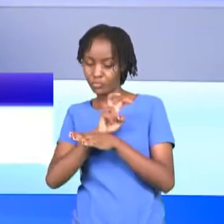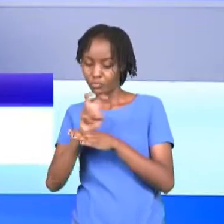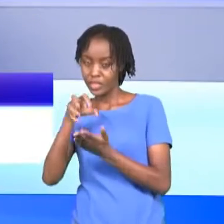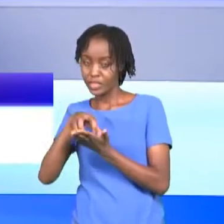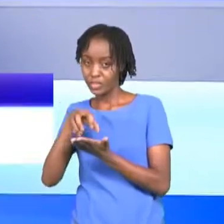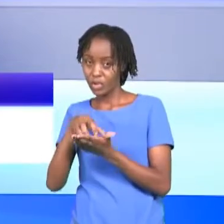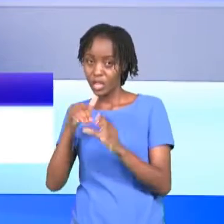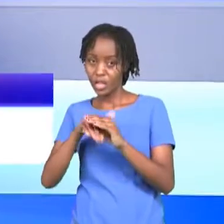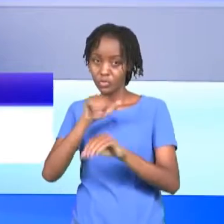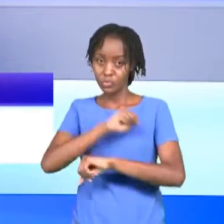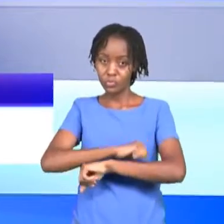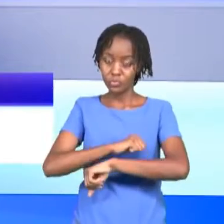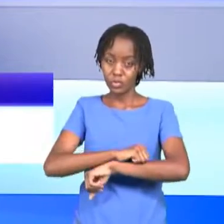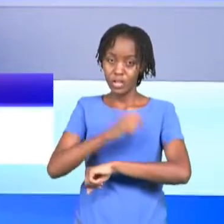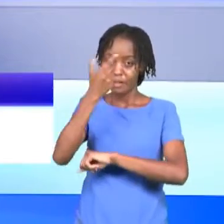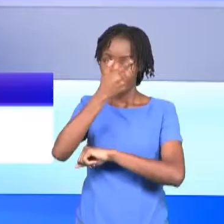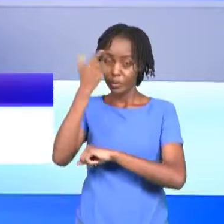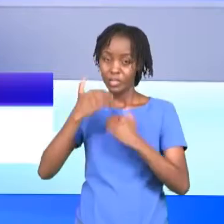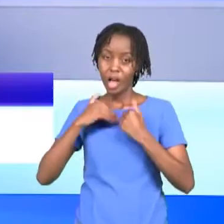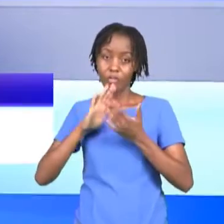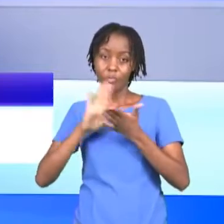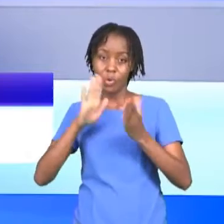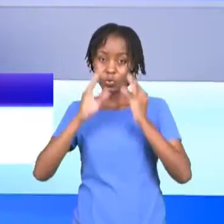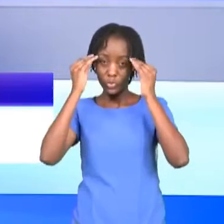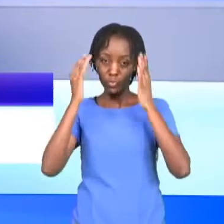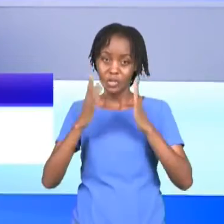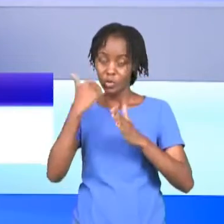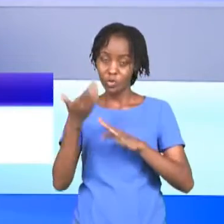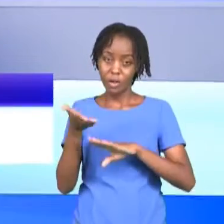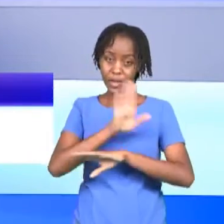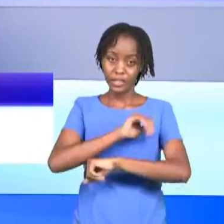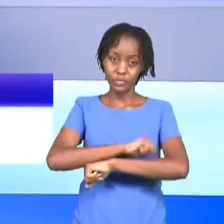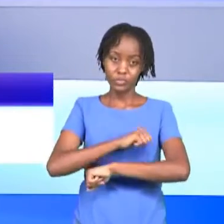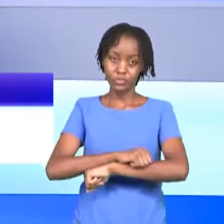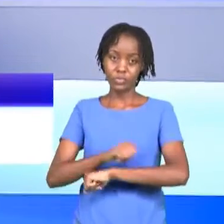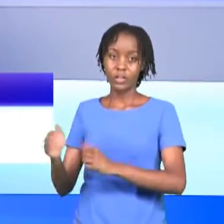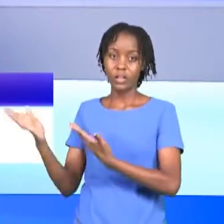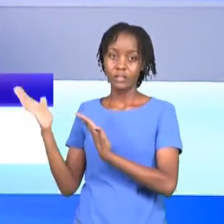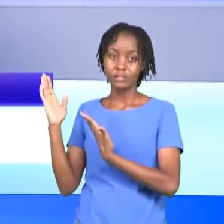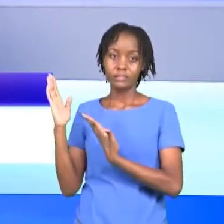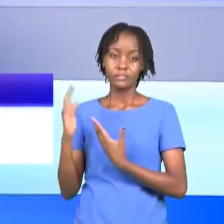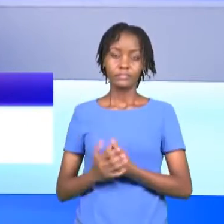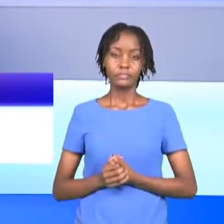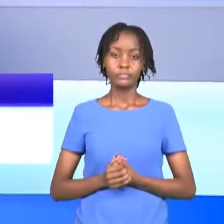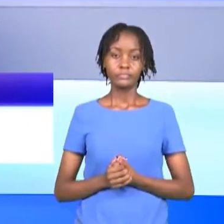due to high number of students who have already gone back to school. Wellington Ojwang reports.